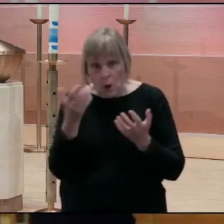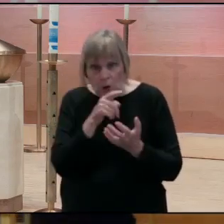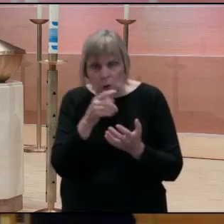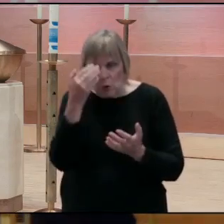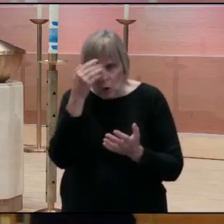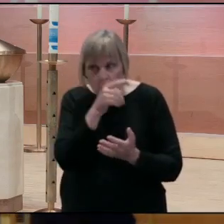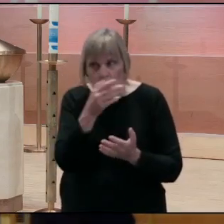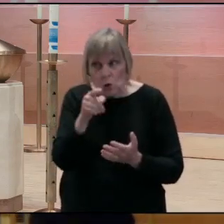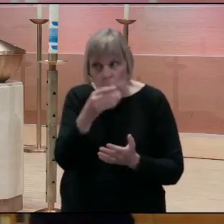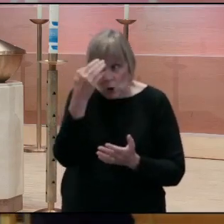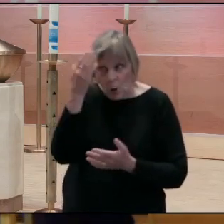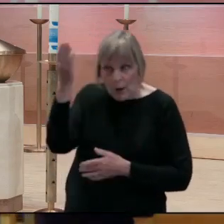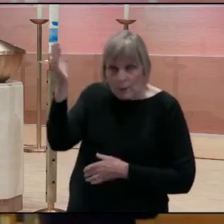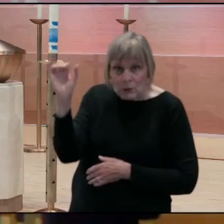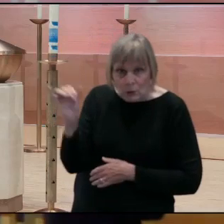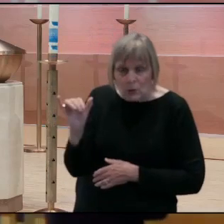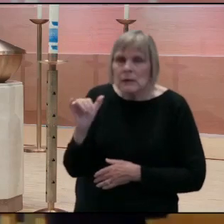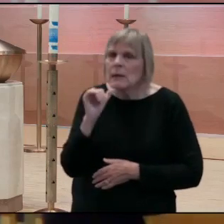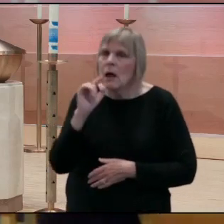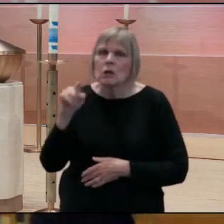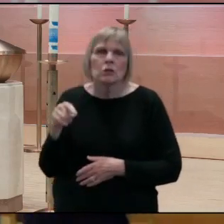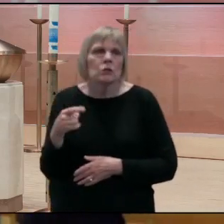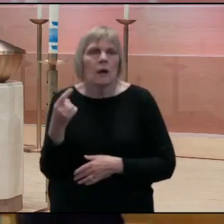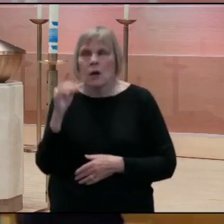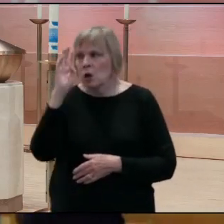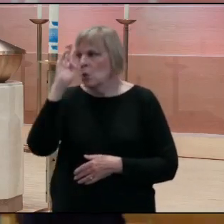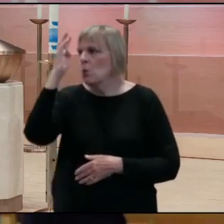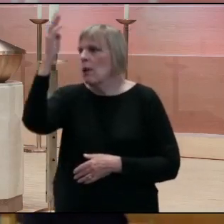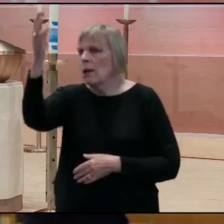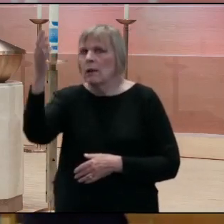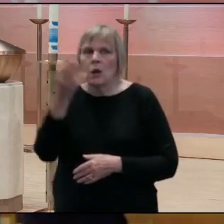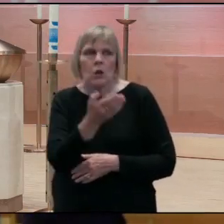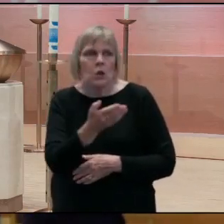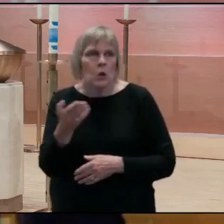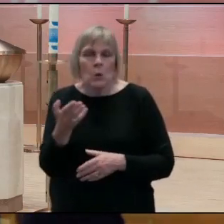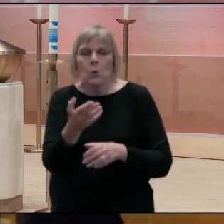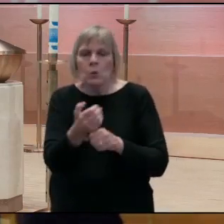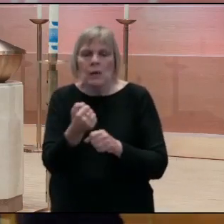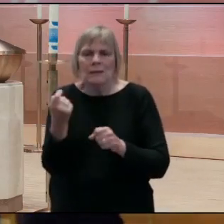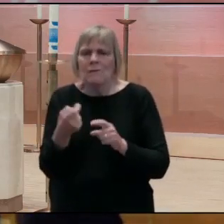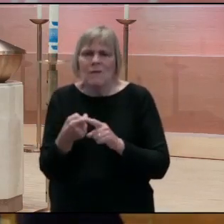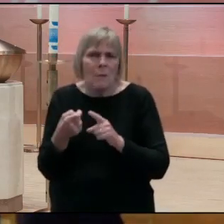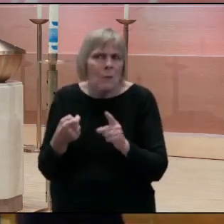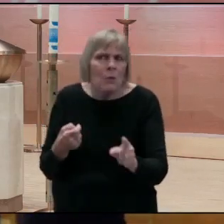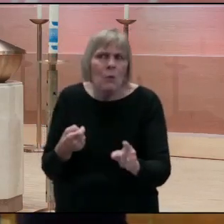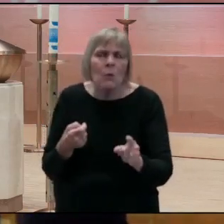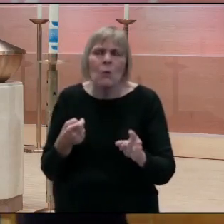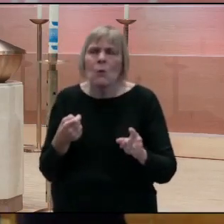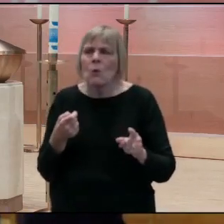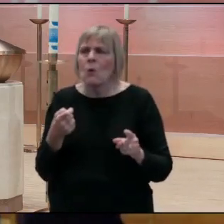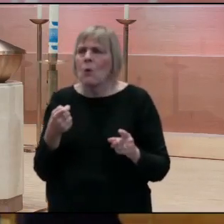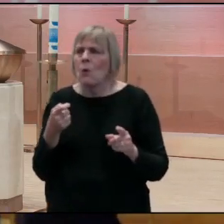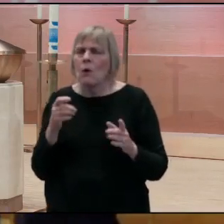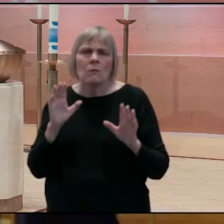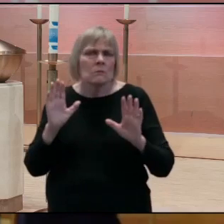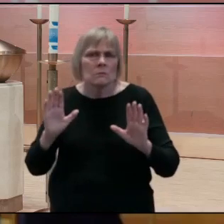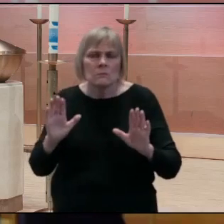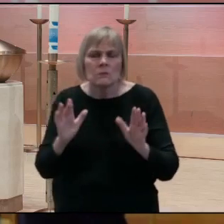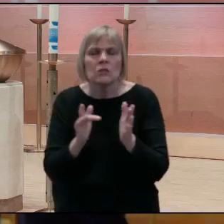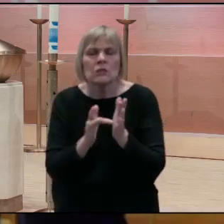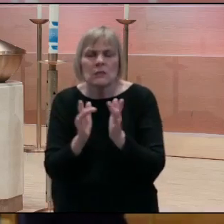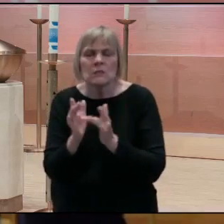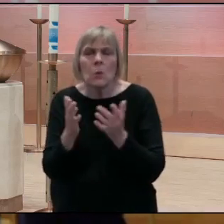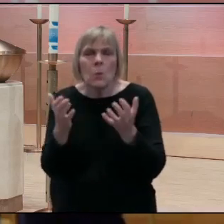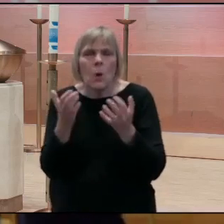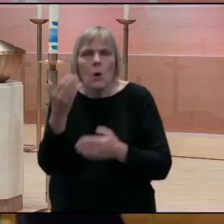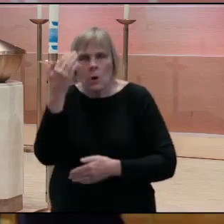you to know him. He didn't just create you to get something from you or to coerce you. No, he wants to know